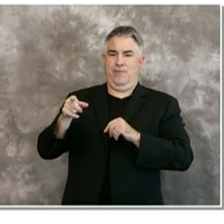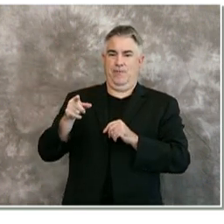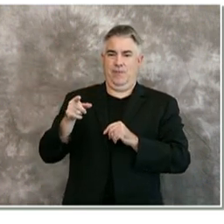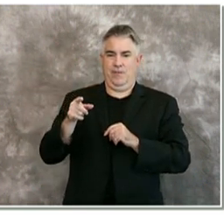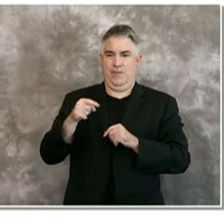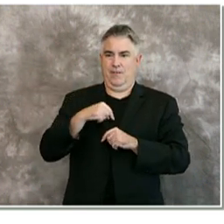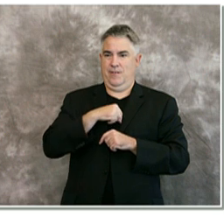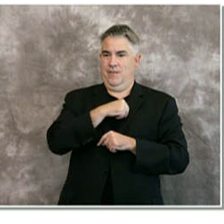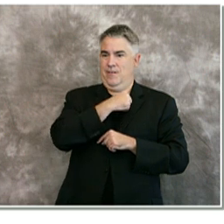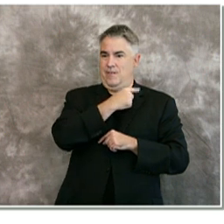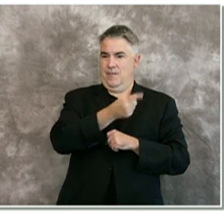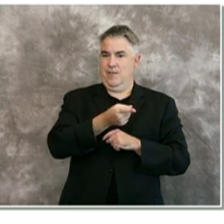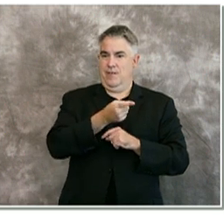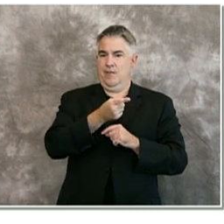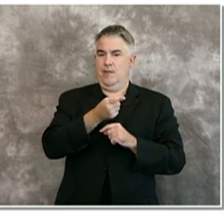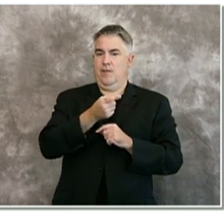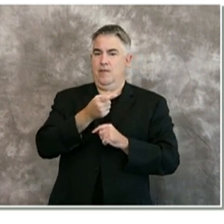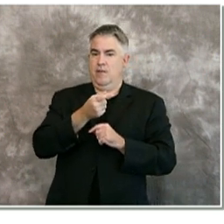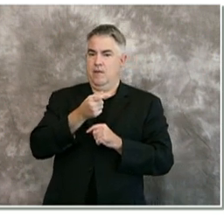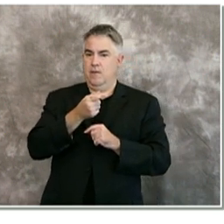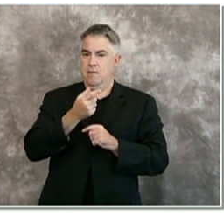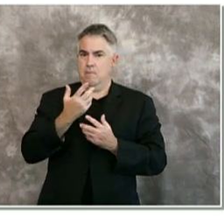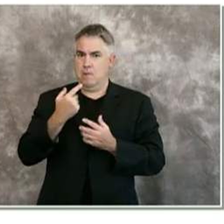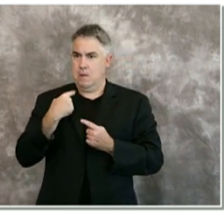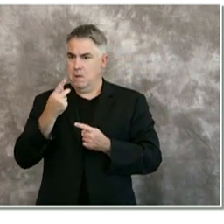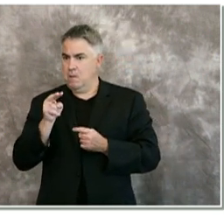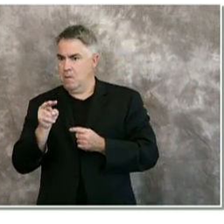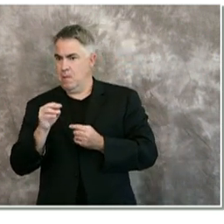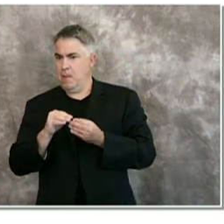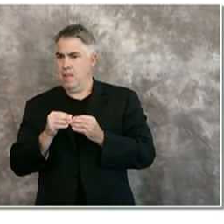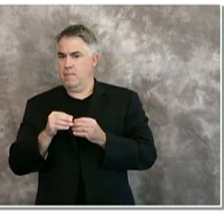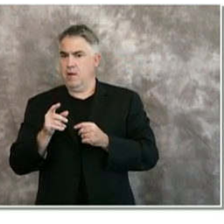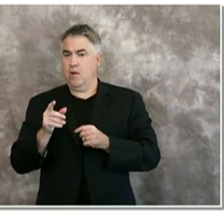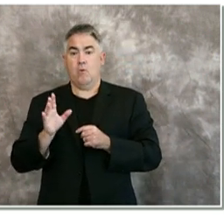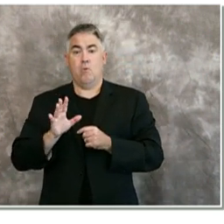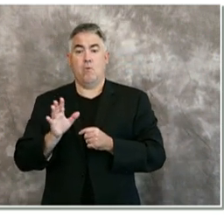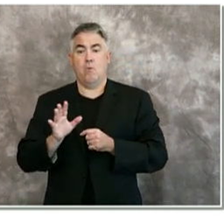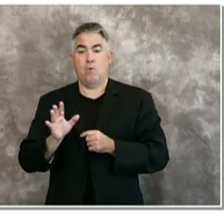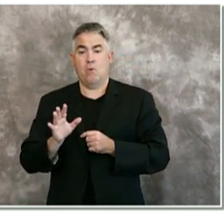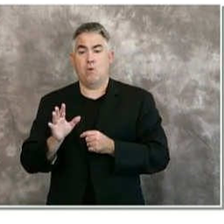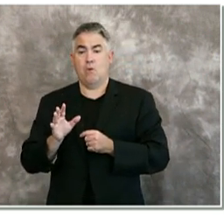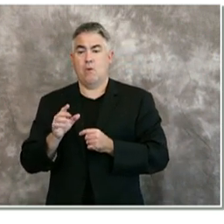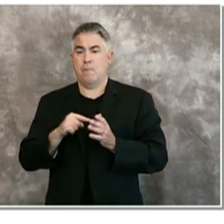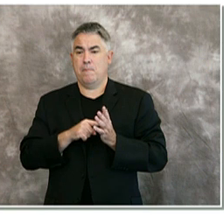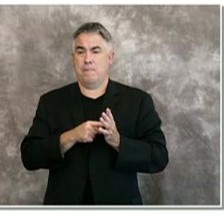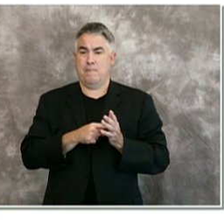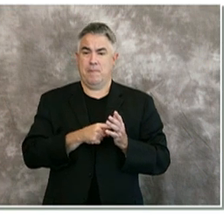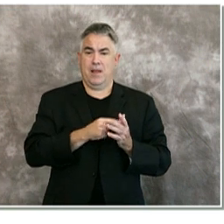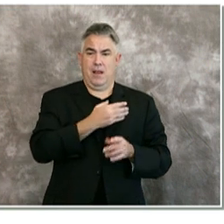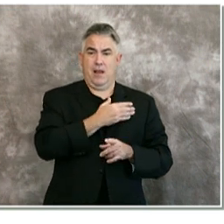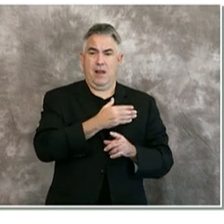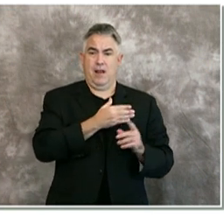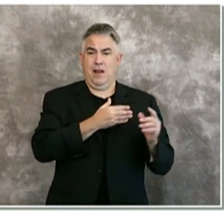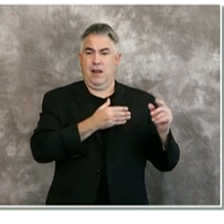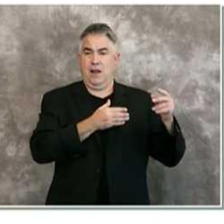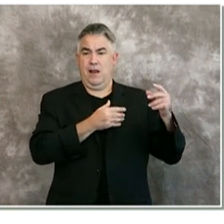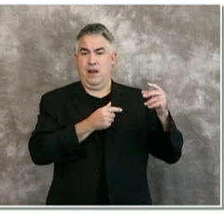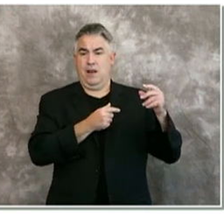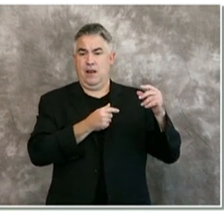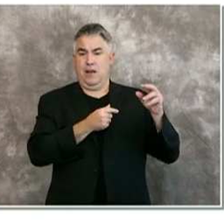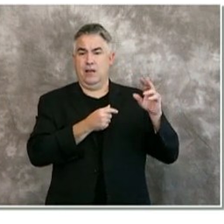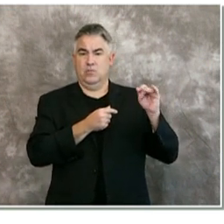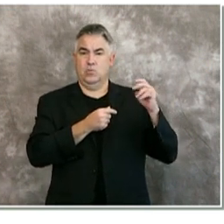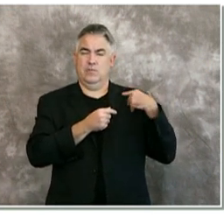so, it has been abnormal, actually over the past week since June